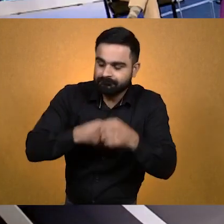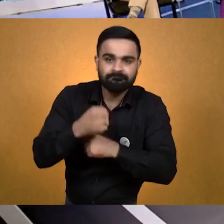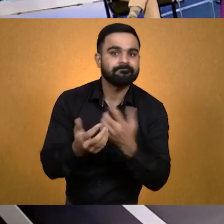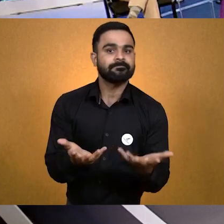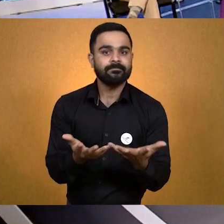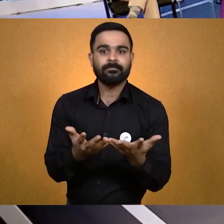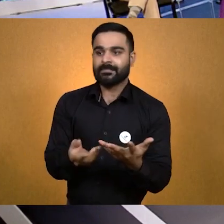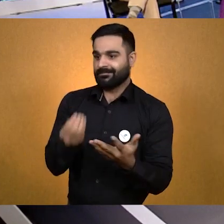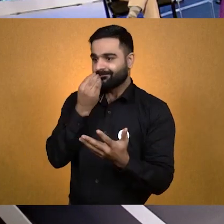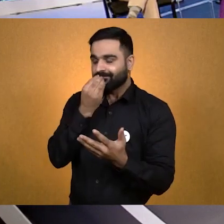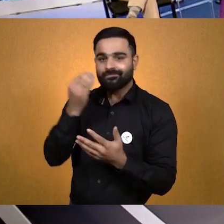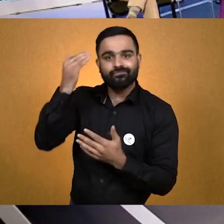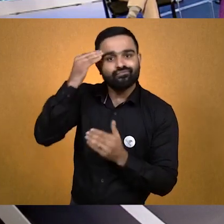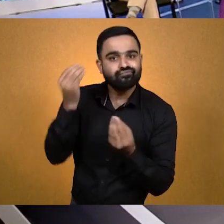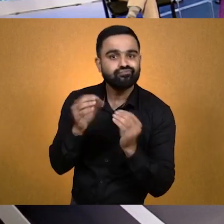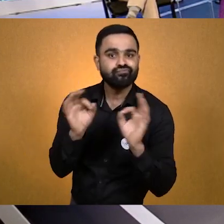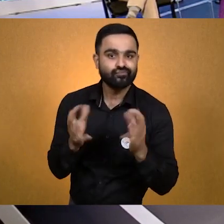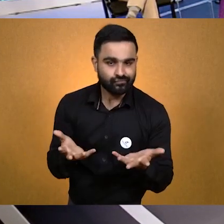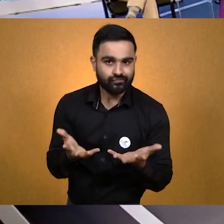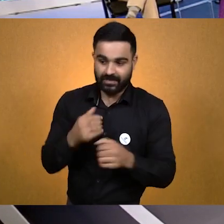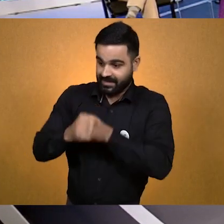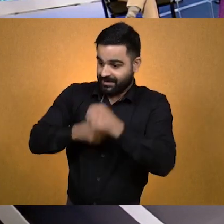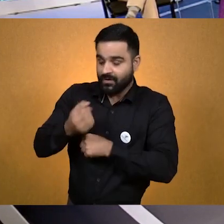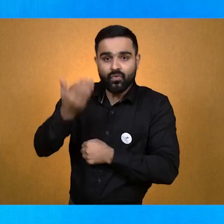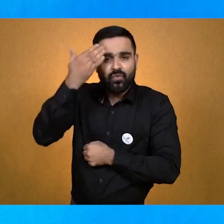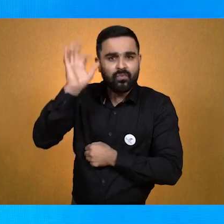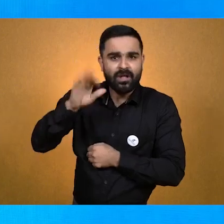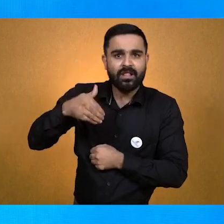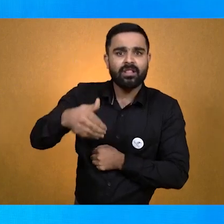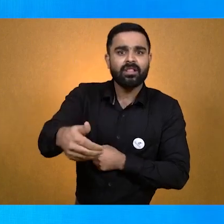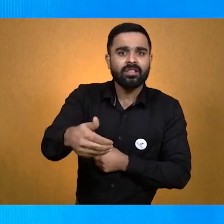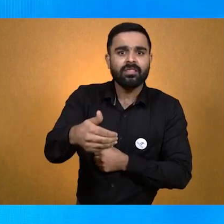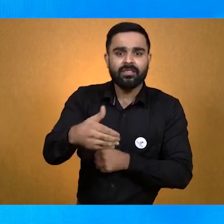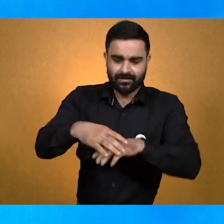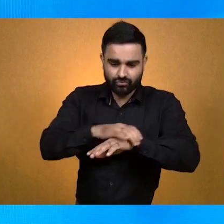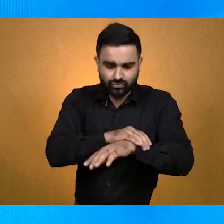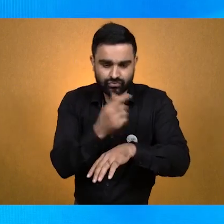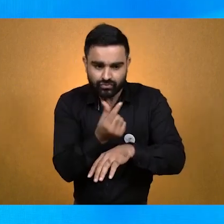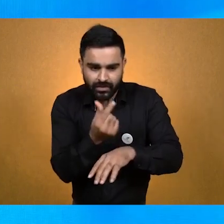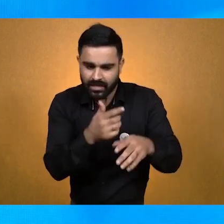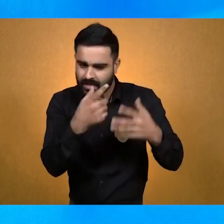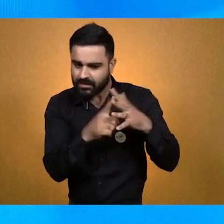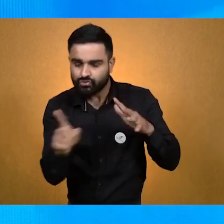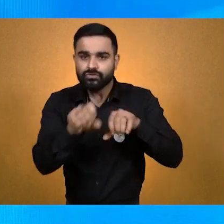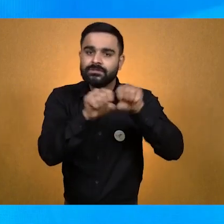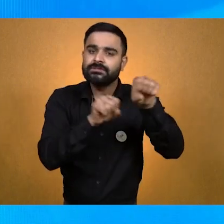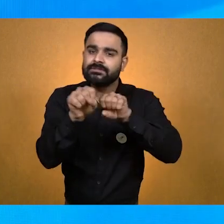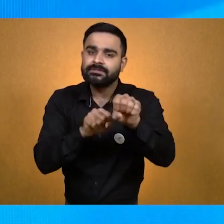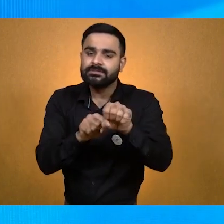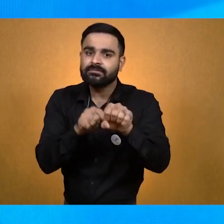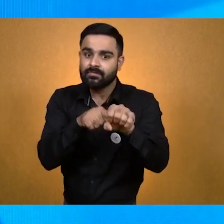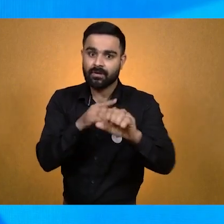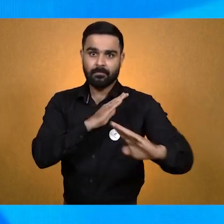lack of nutrition knowledge, athletes didn't even know what is therapeutic use exemption certificate